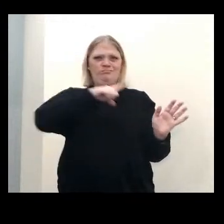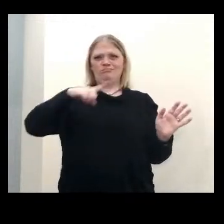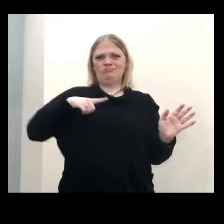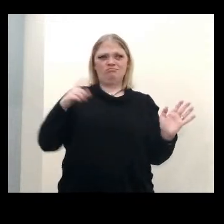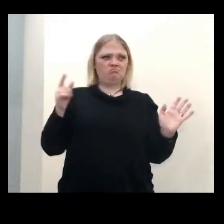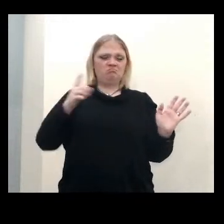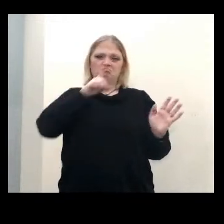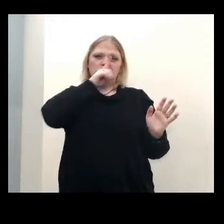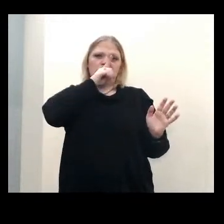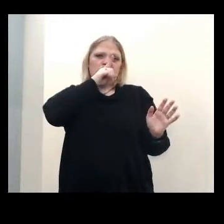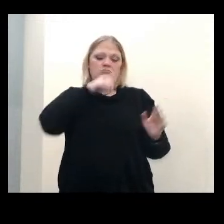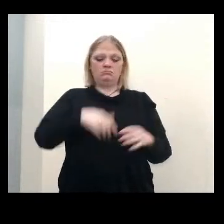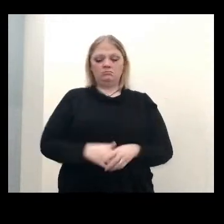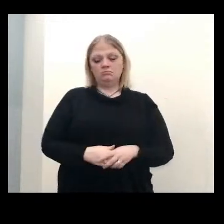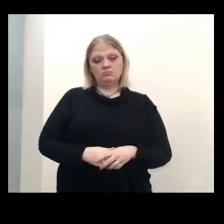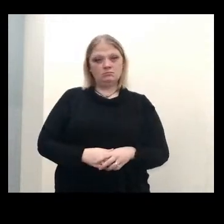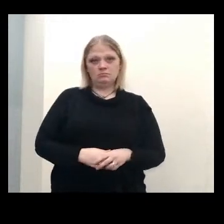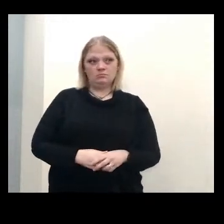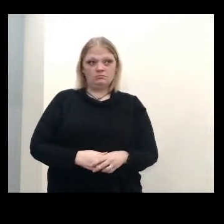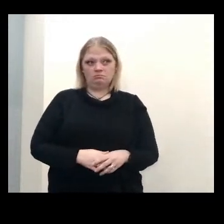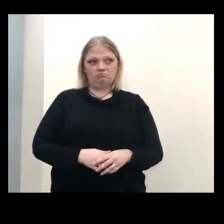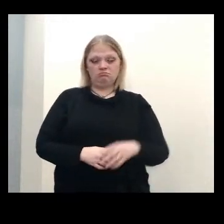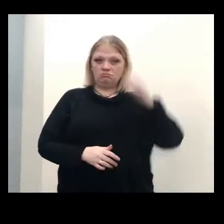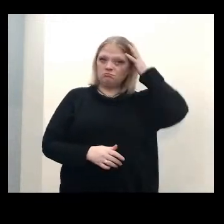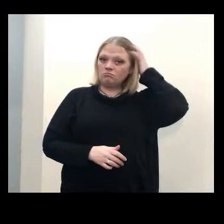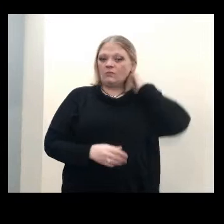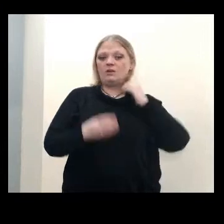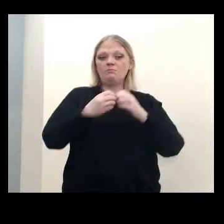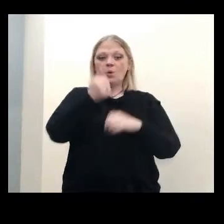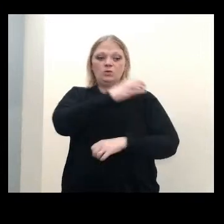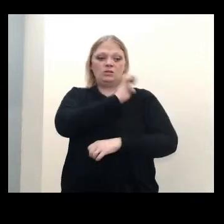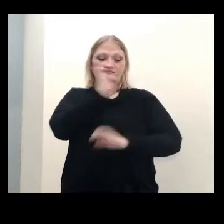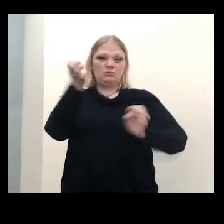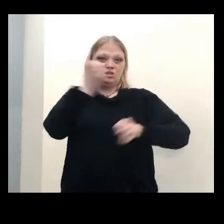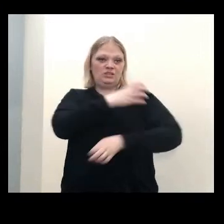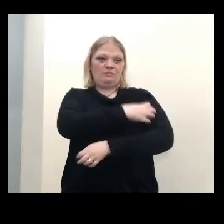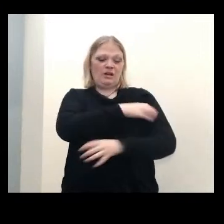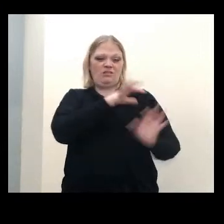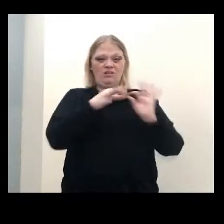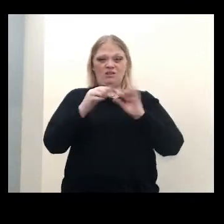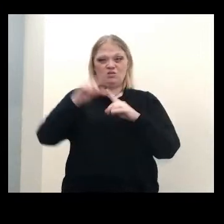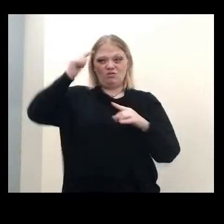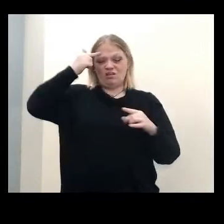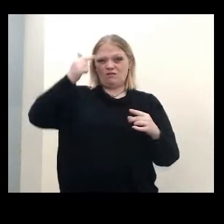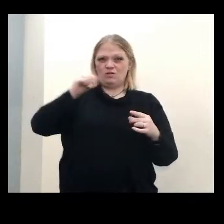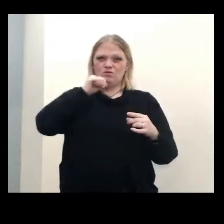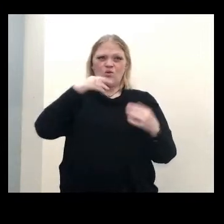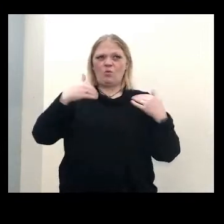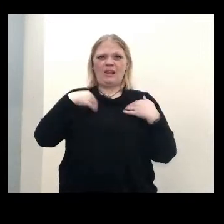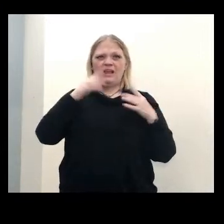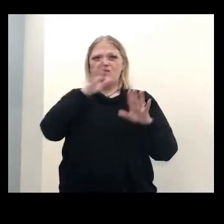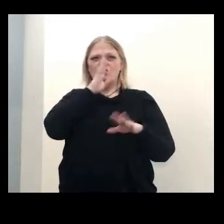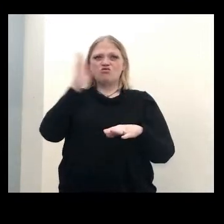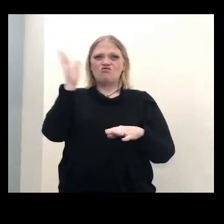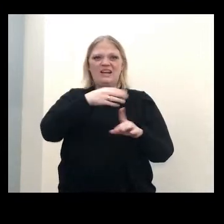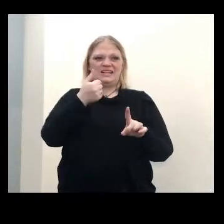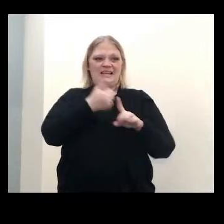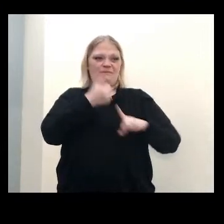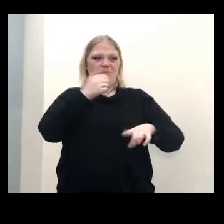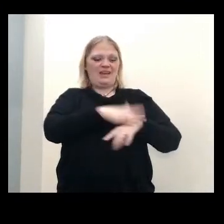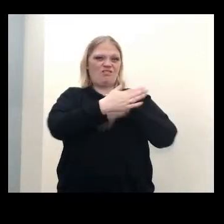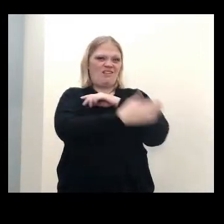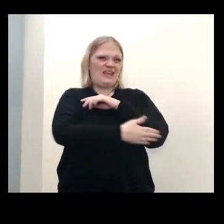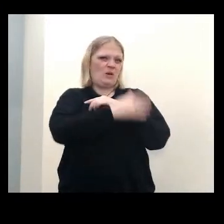have no say in the matter. And most of the emergency powers as it pertains to the governor don't really have a direct impact on county government per